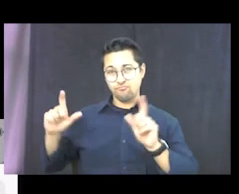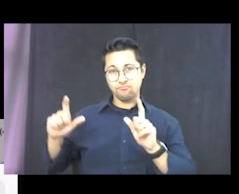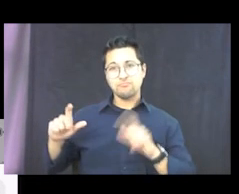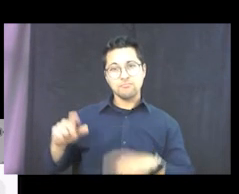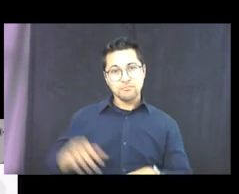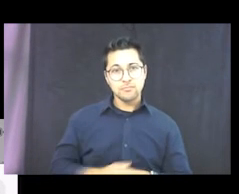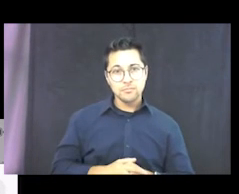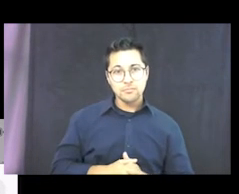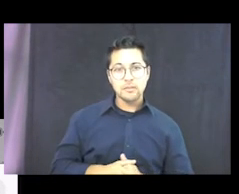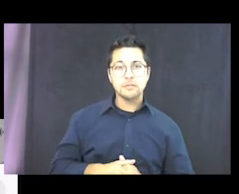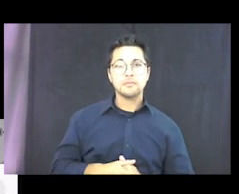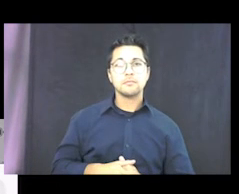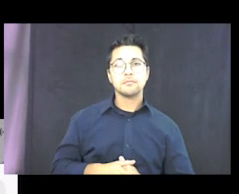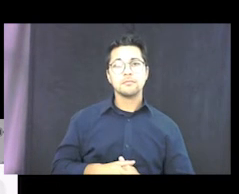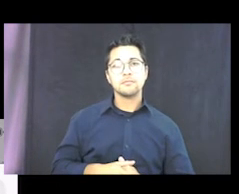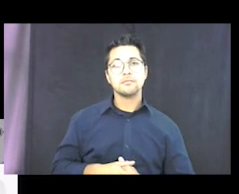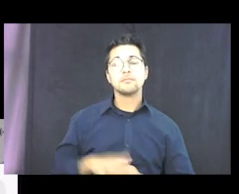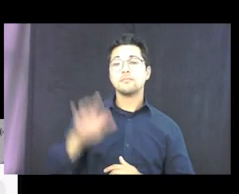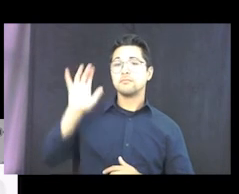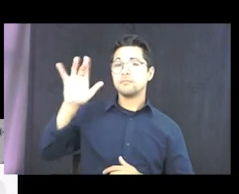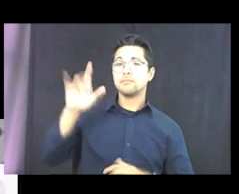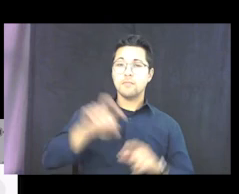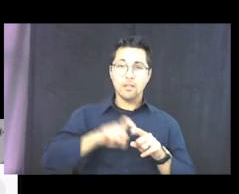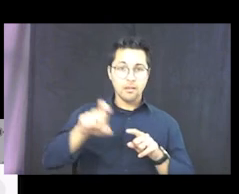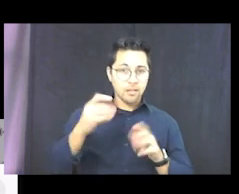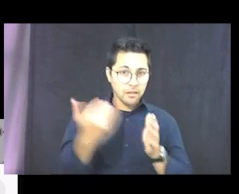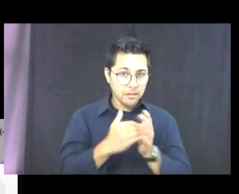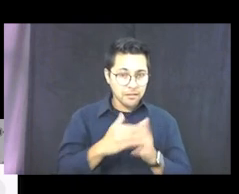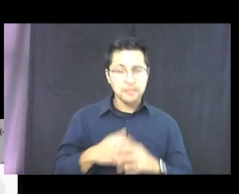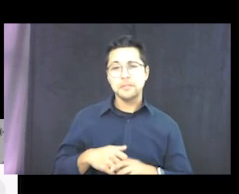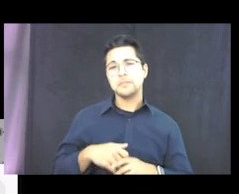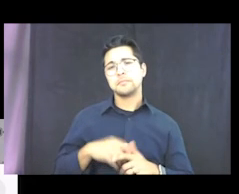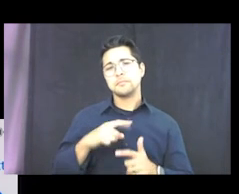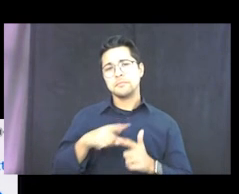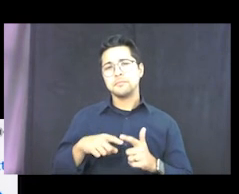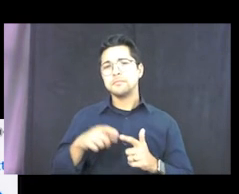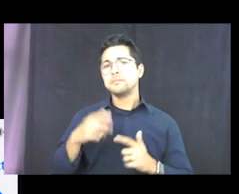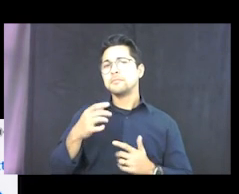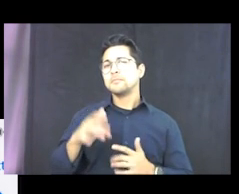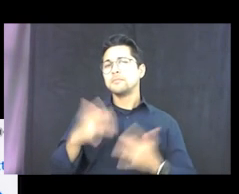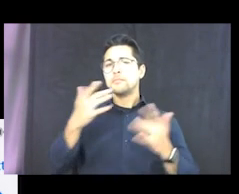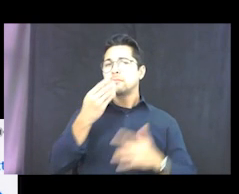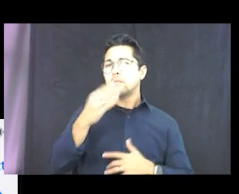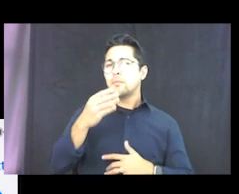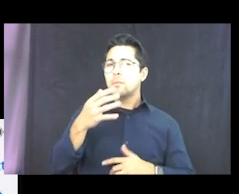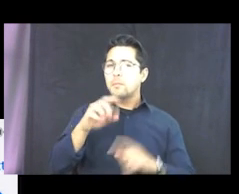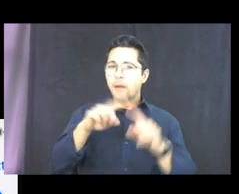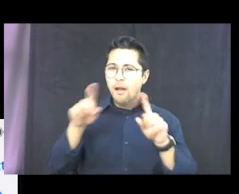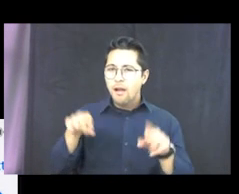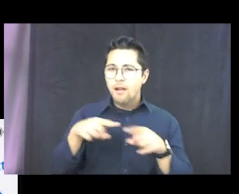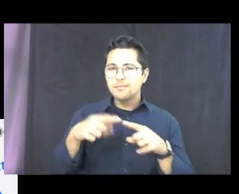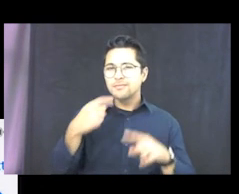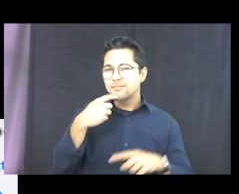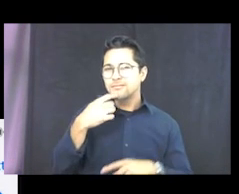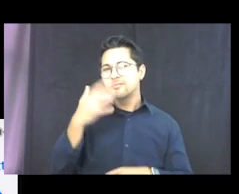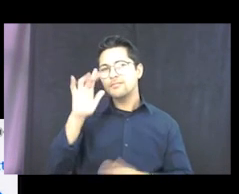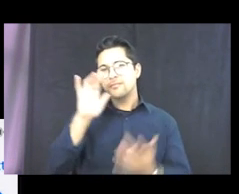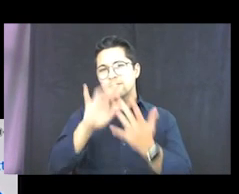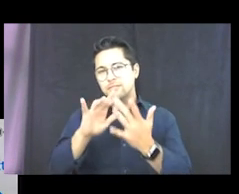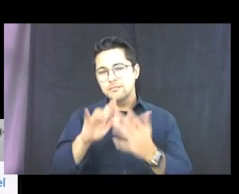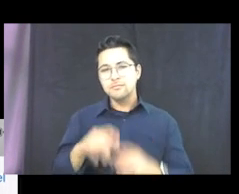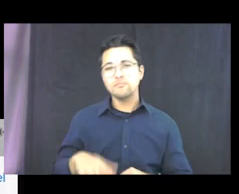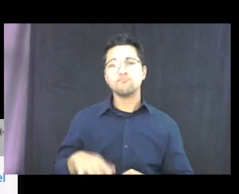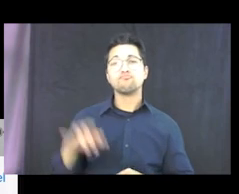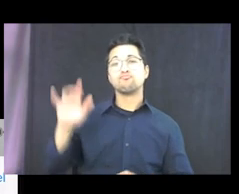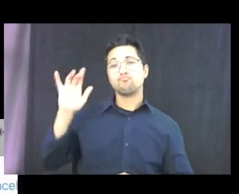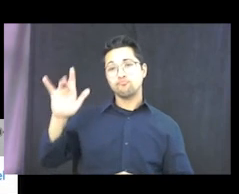appear. Select Call again, and then select the light blue box that says Contact. Now select the contact